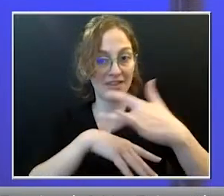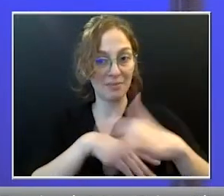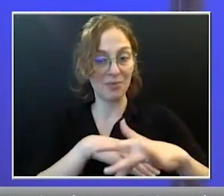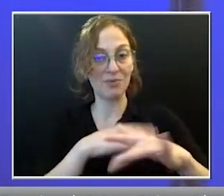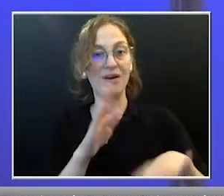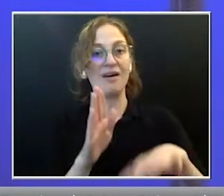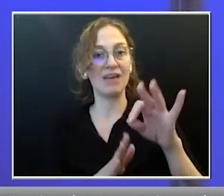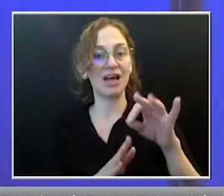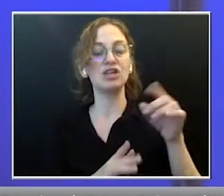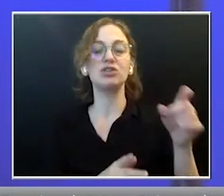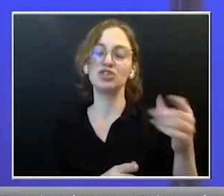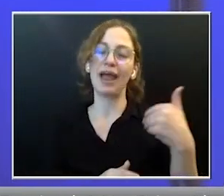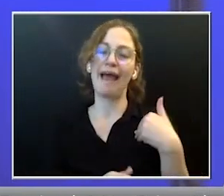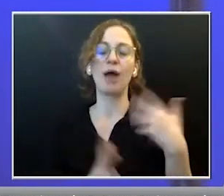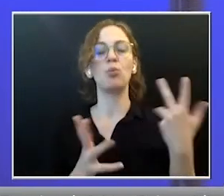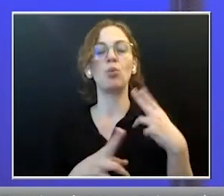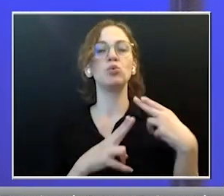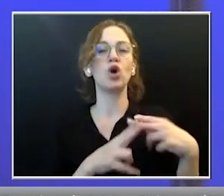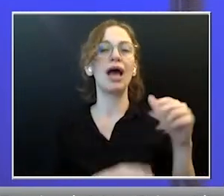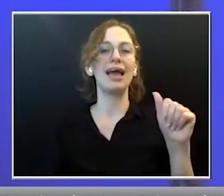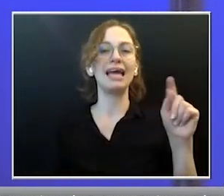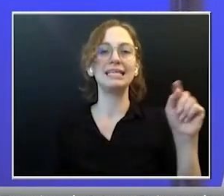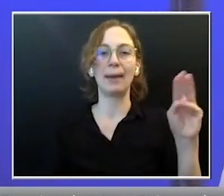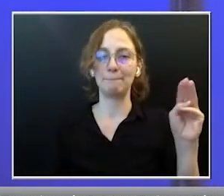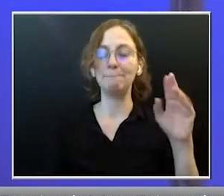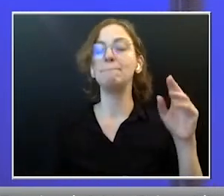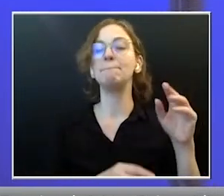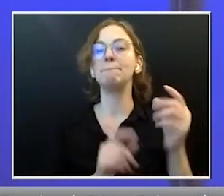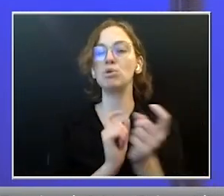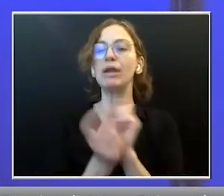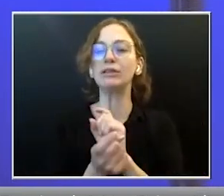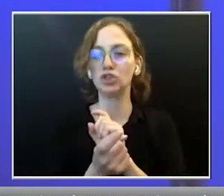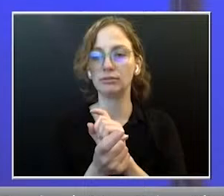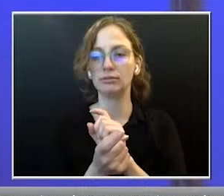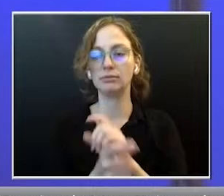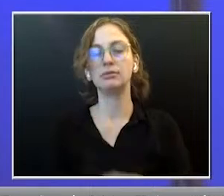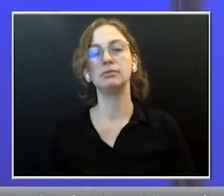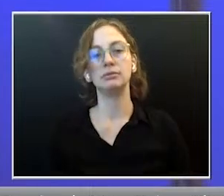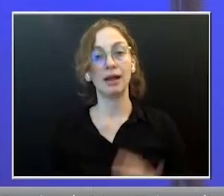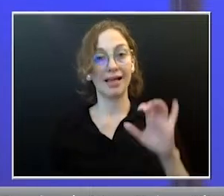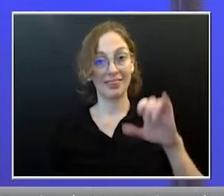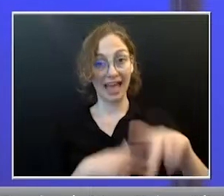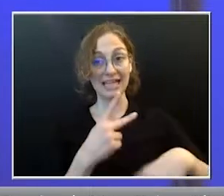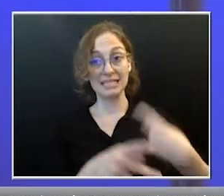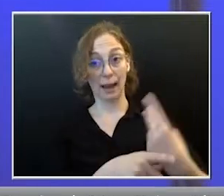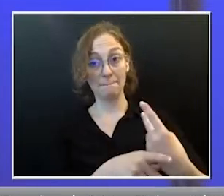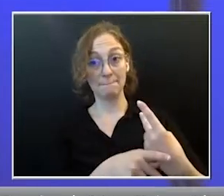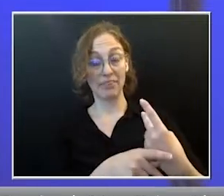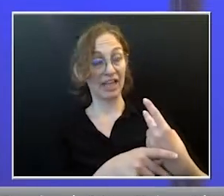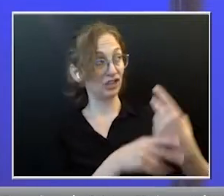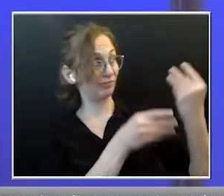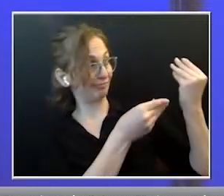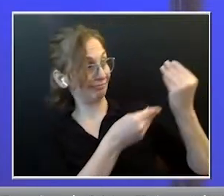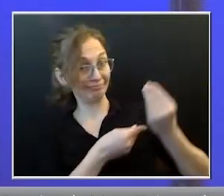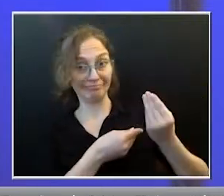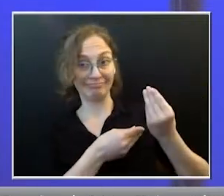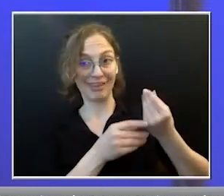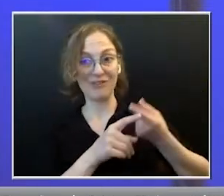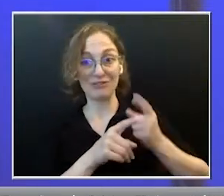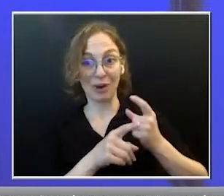mutation. This type of mutation that she inherited from one of her parents, I suspect her